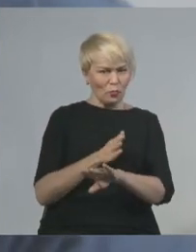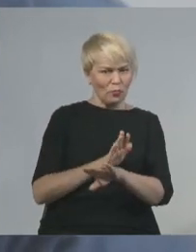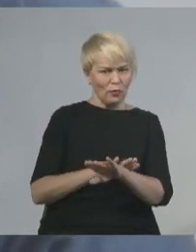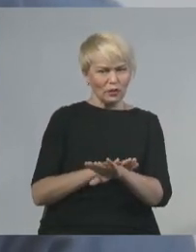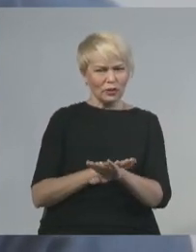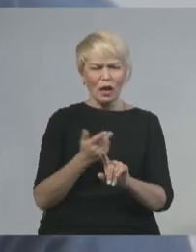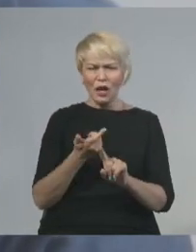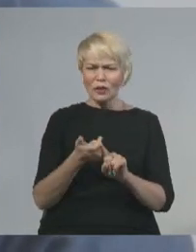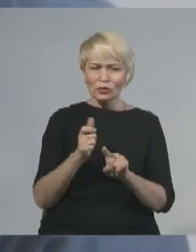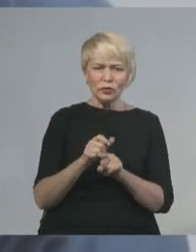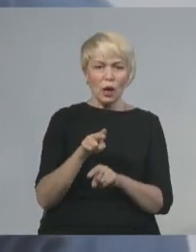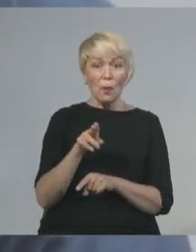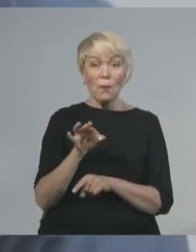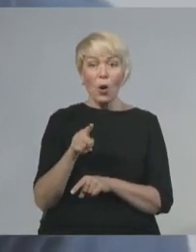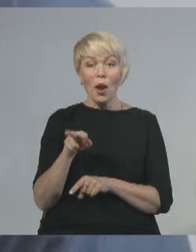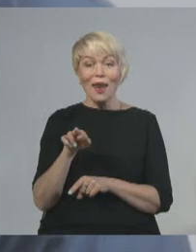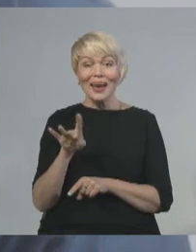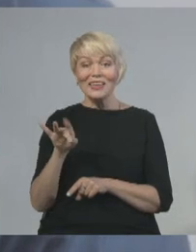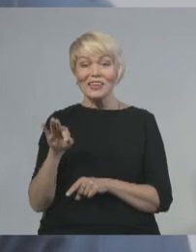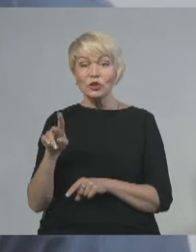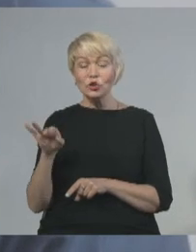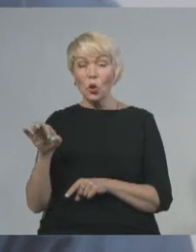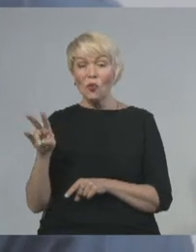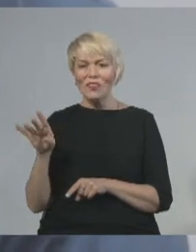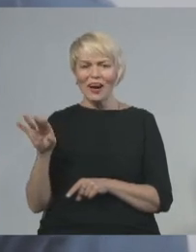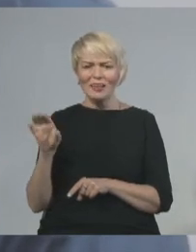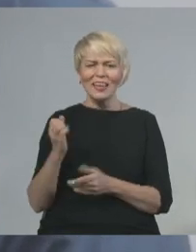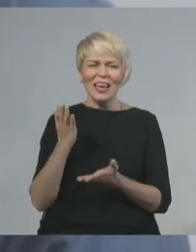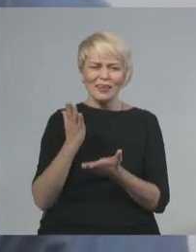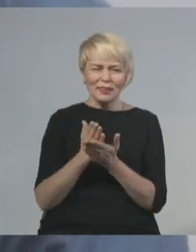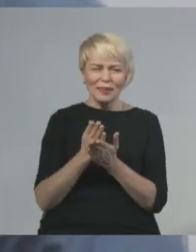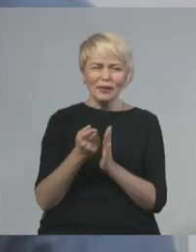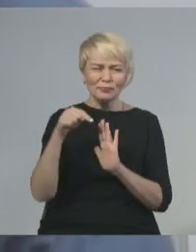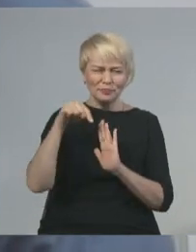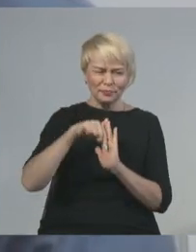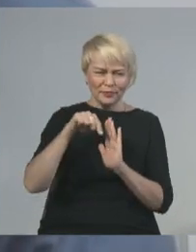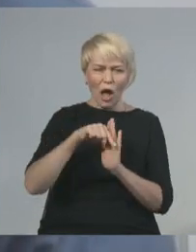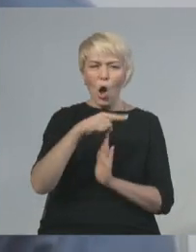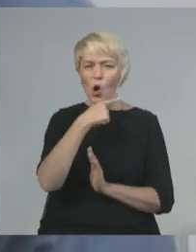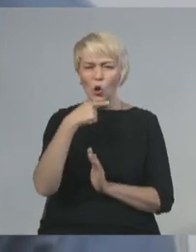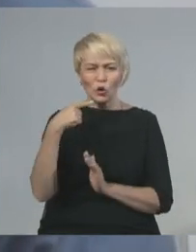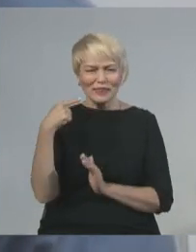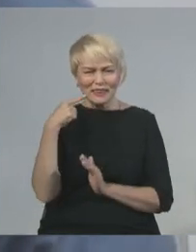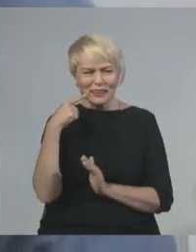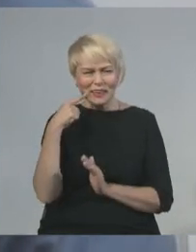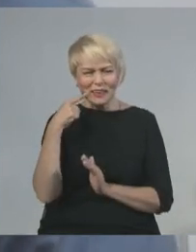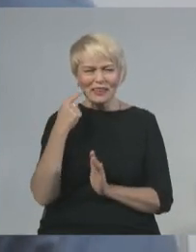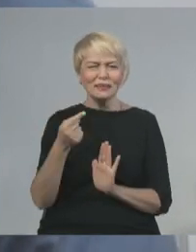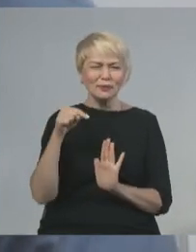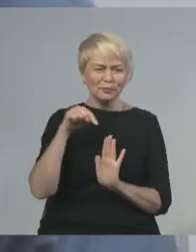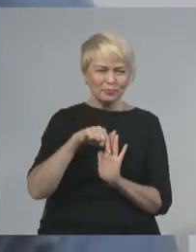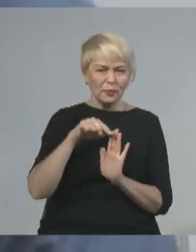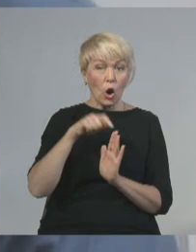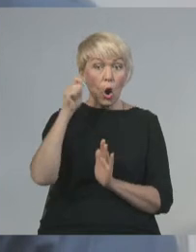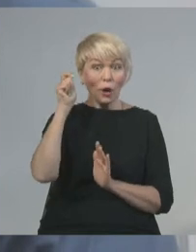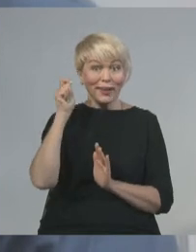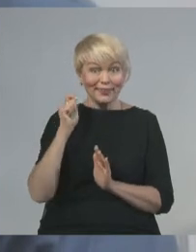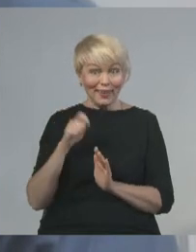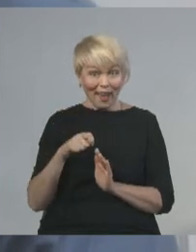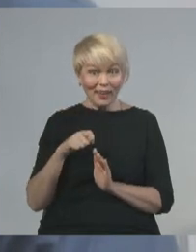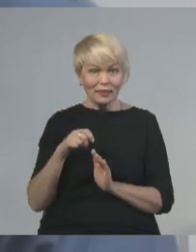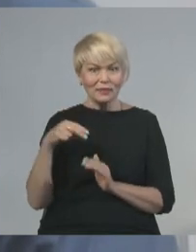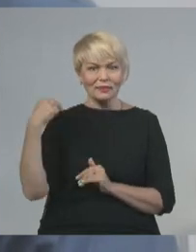a very pro-russian and pro-chinese president who um basically in in